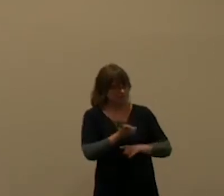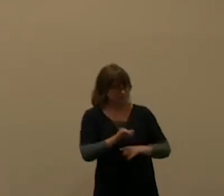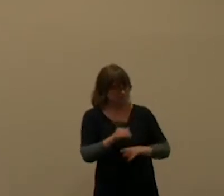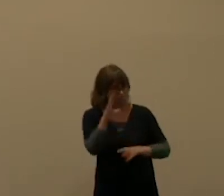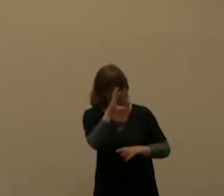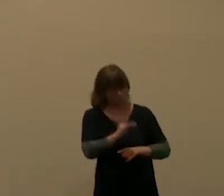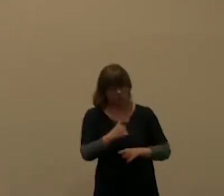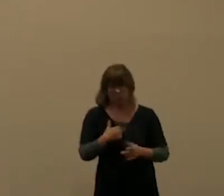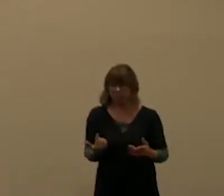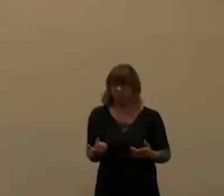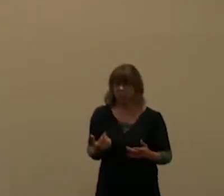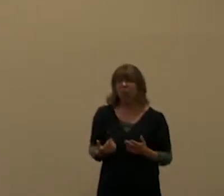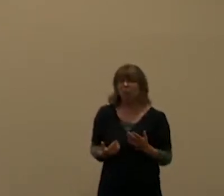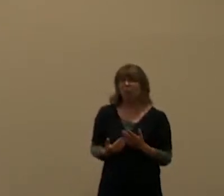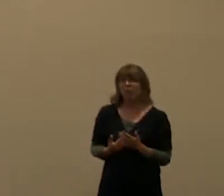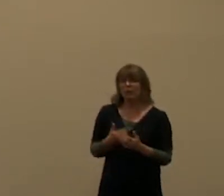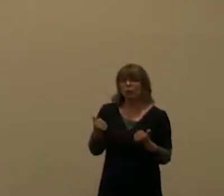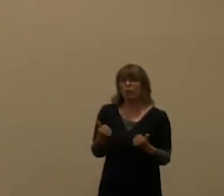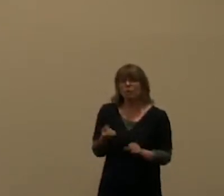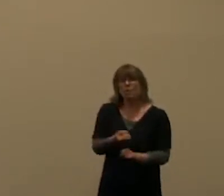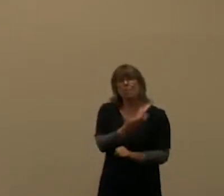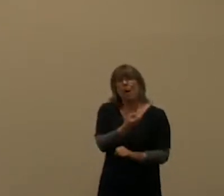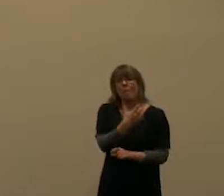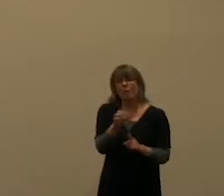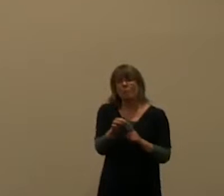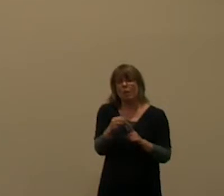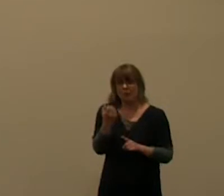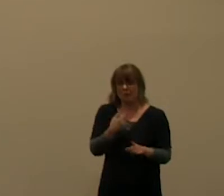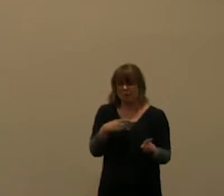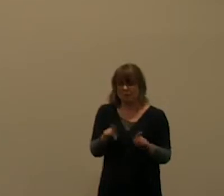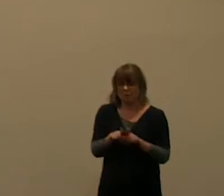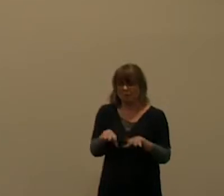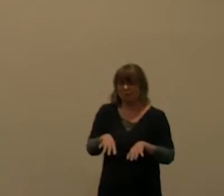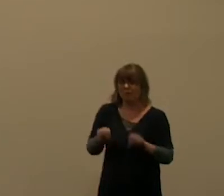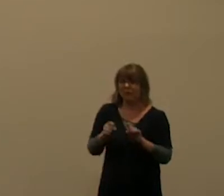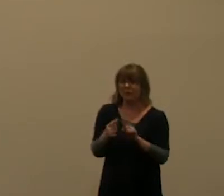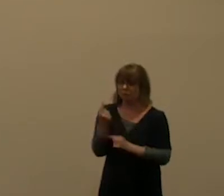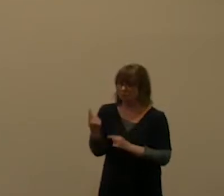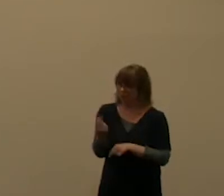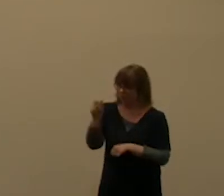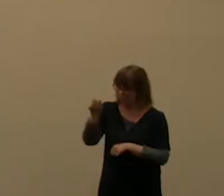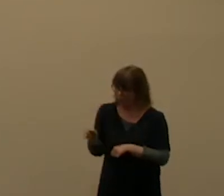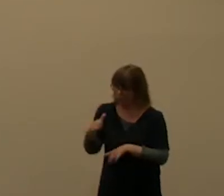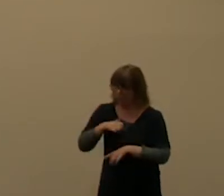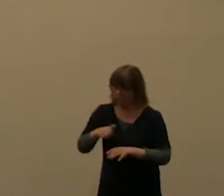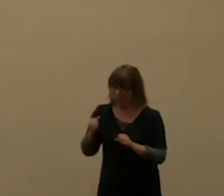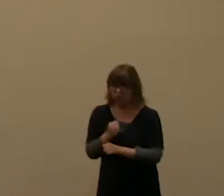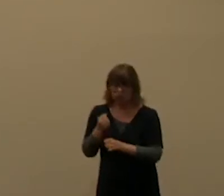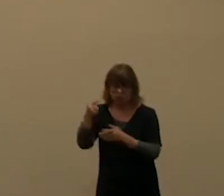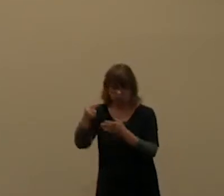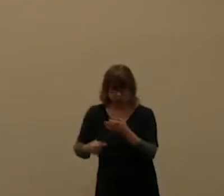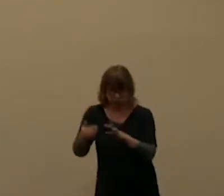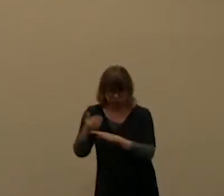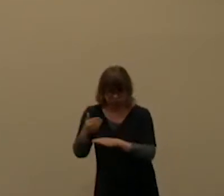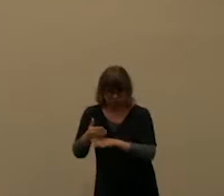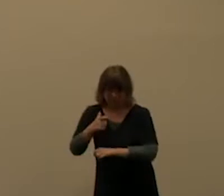nice PowerPoint for this as well. Starting from the individual person, needs to do a bunch of